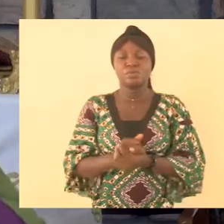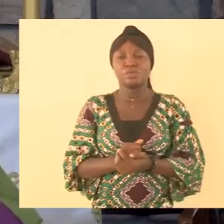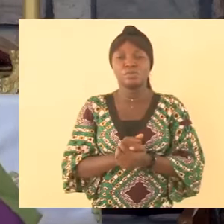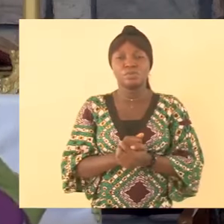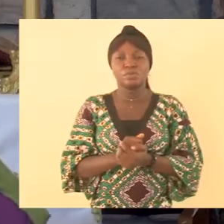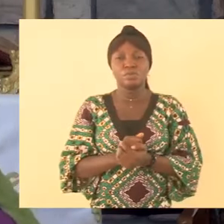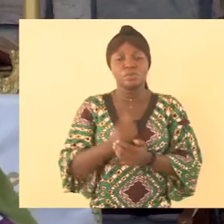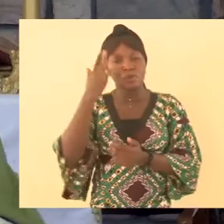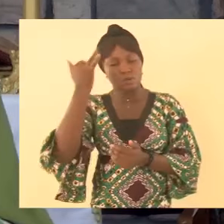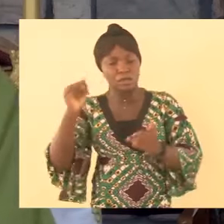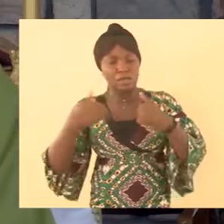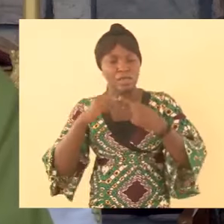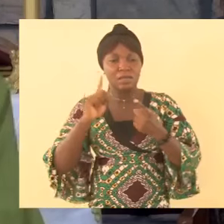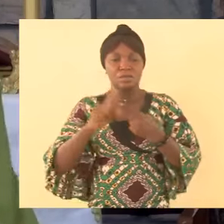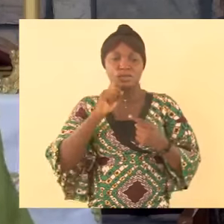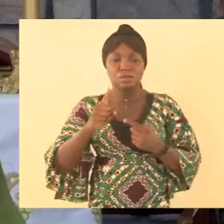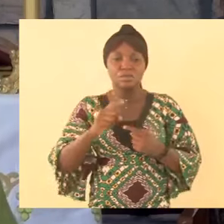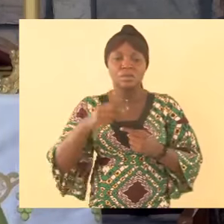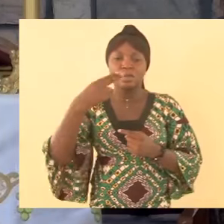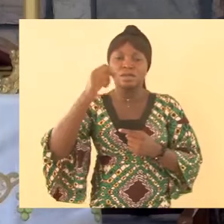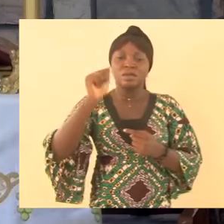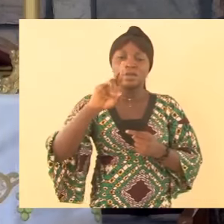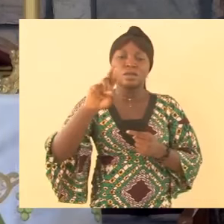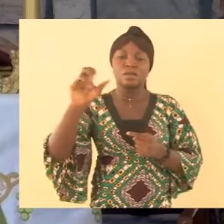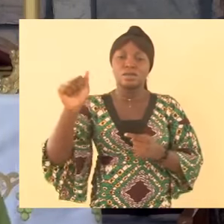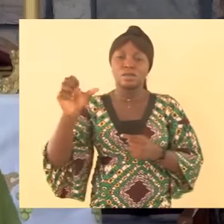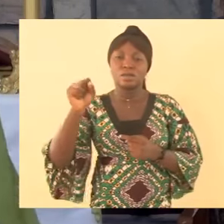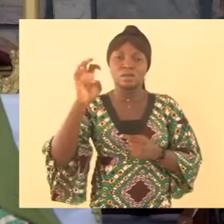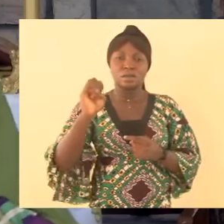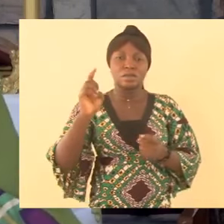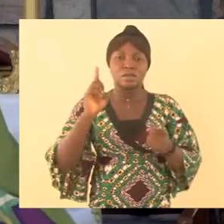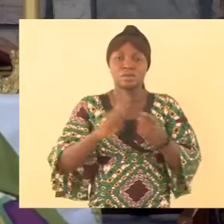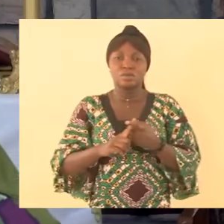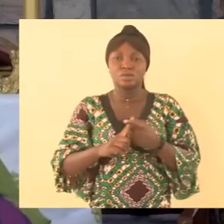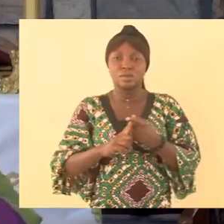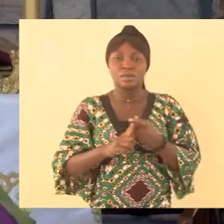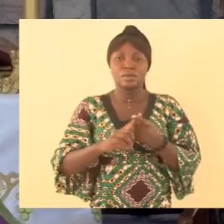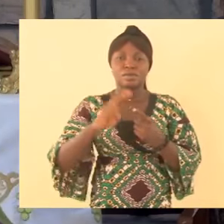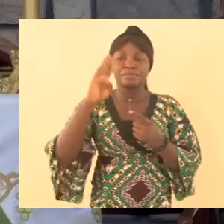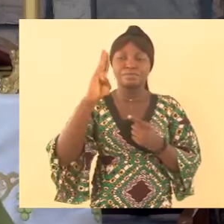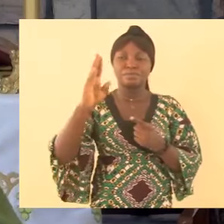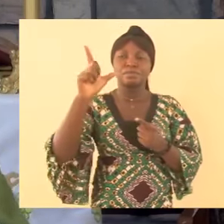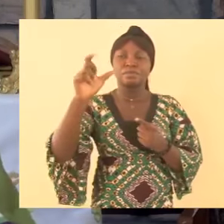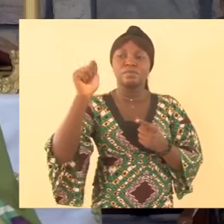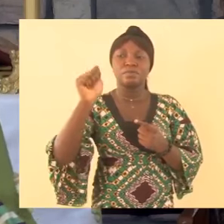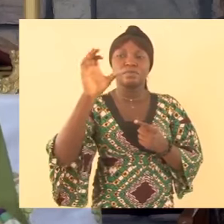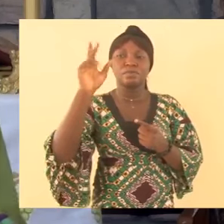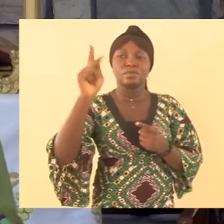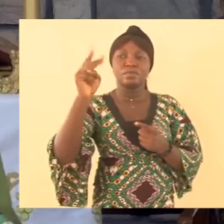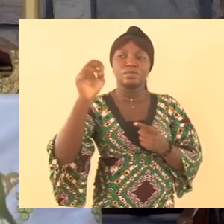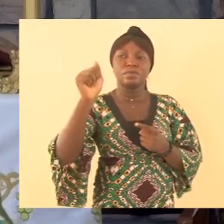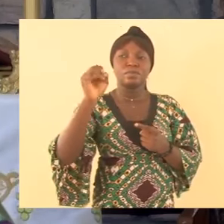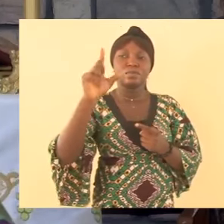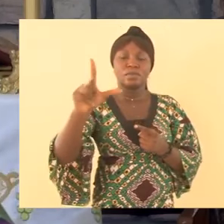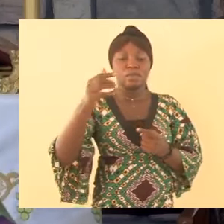to be cajoled? Why do they have to be harassed? Why do they have to be blackmailed before they donate generously